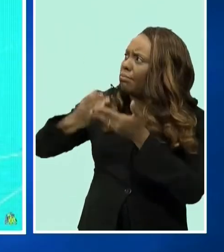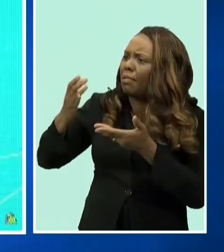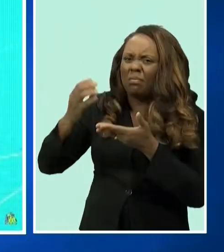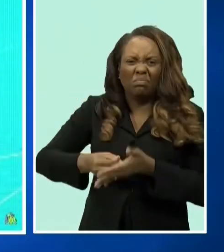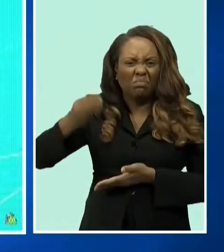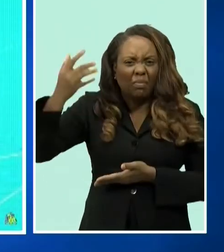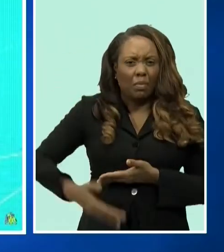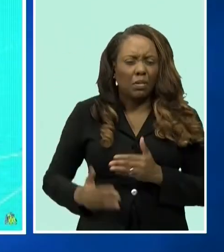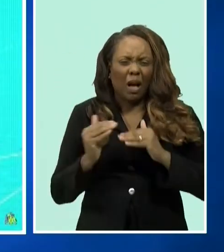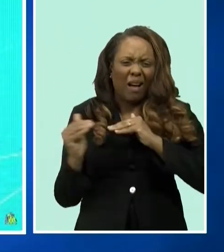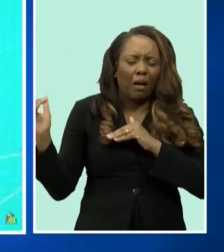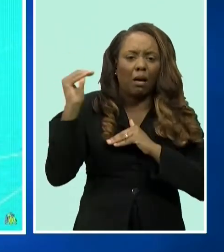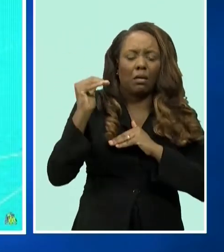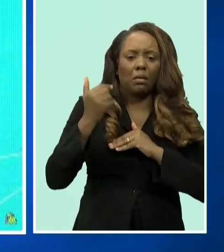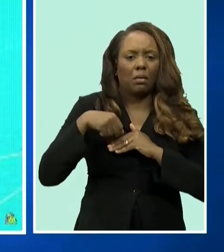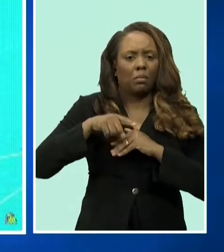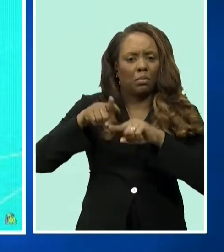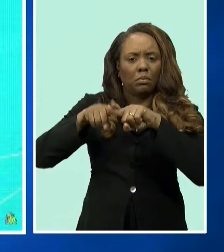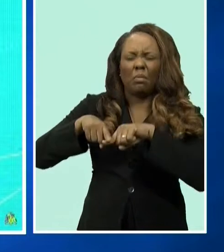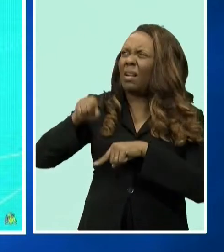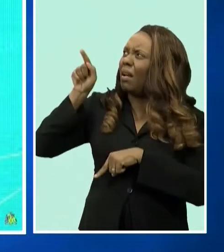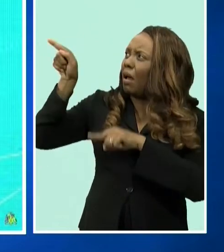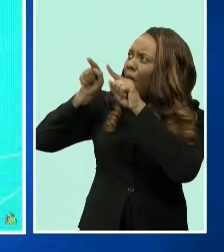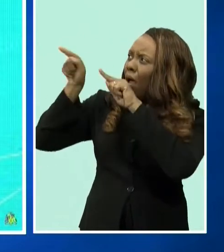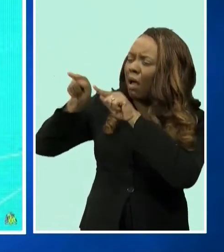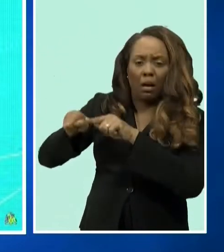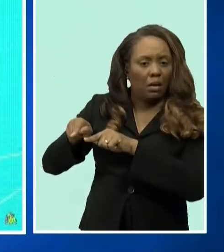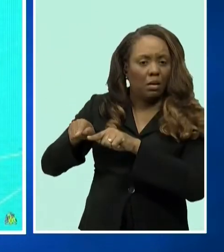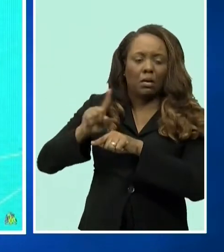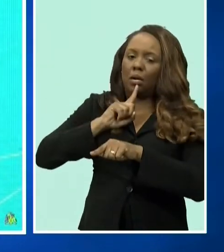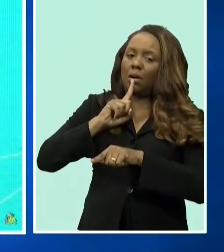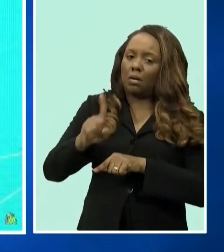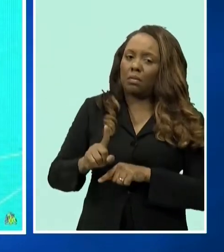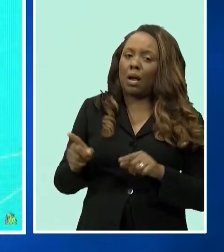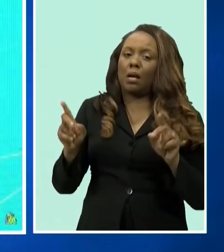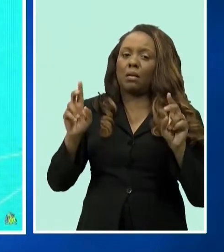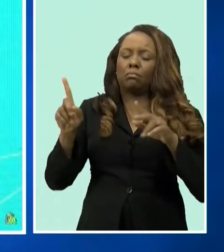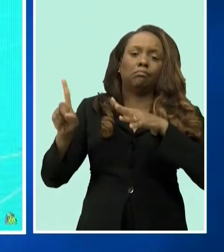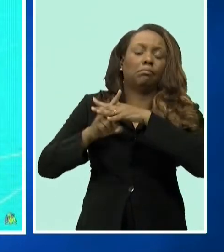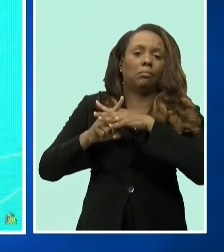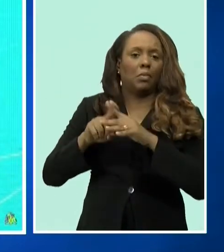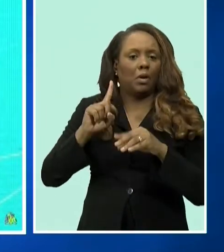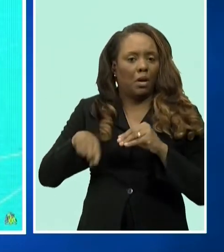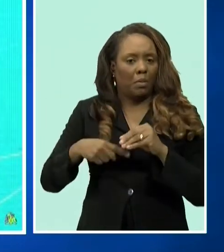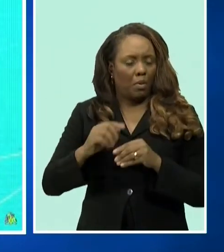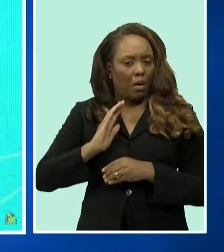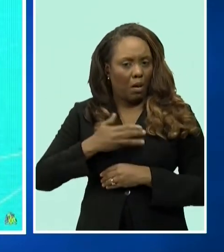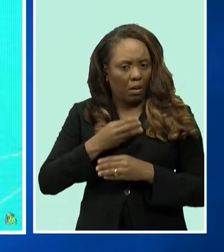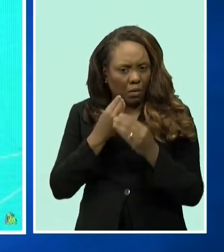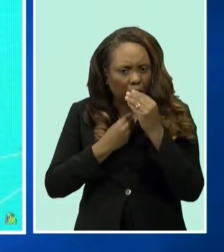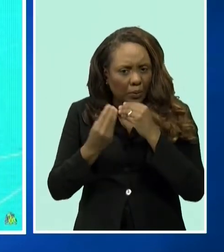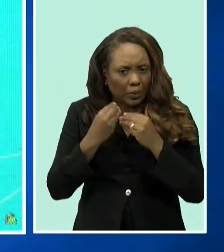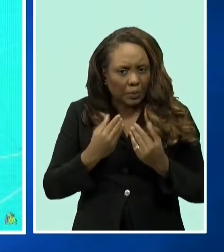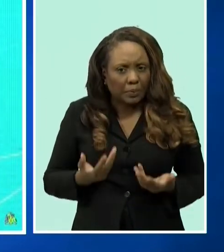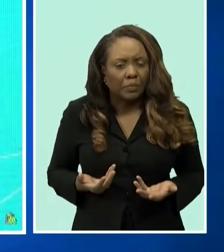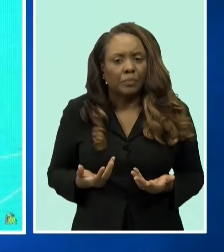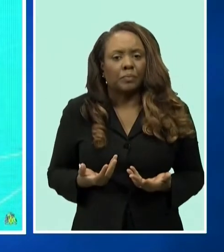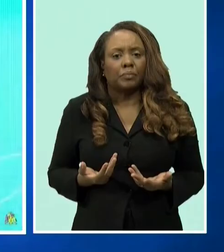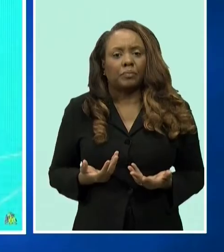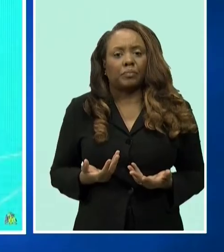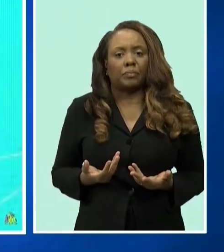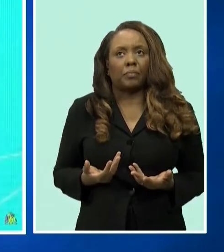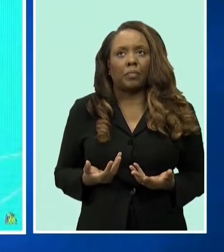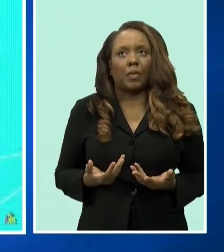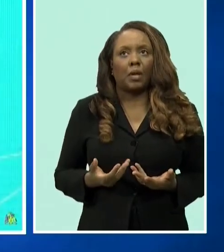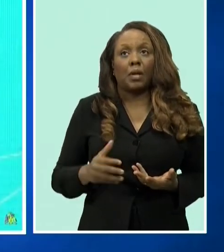the dependence on imports raises significant issues about food security. So what we have is not just a